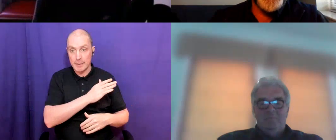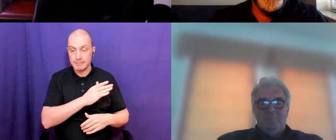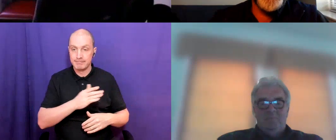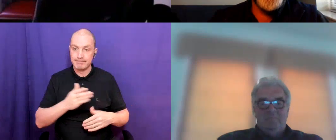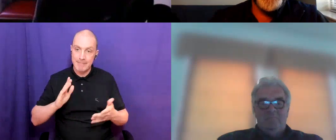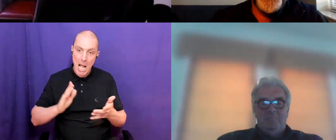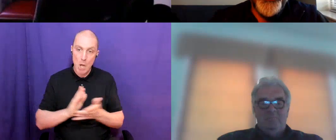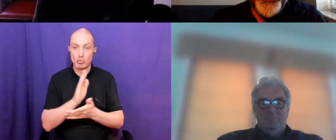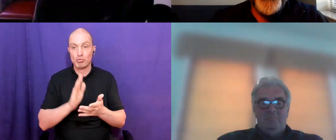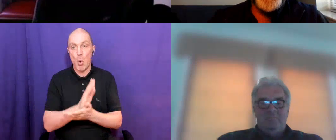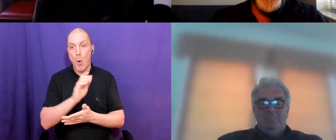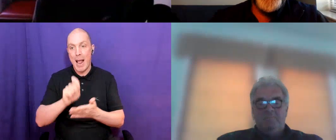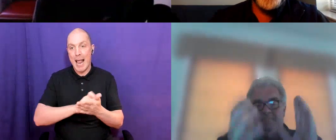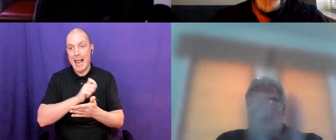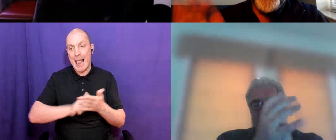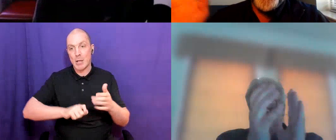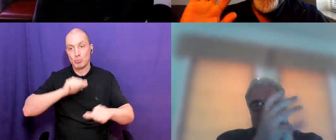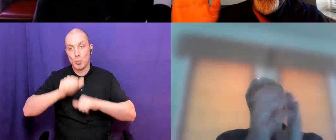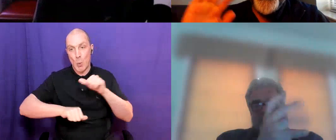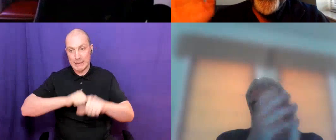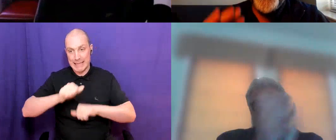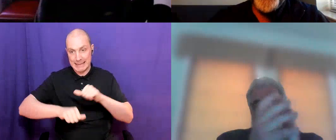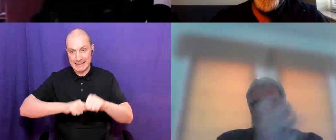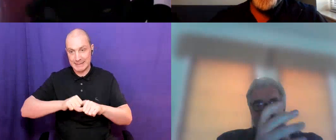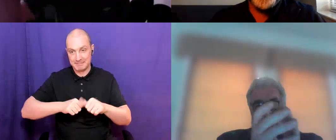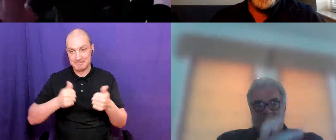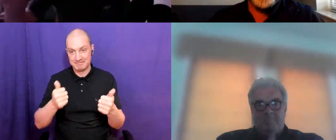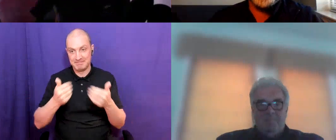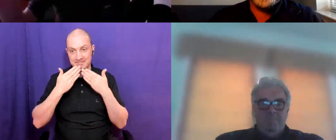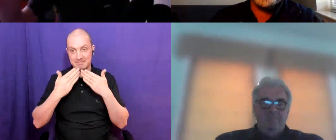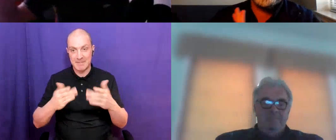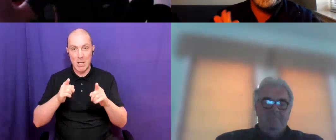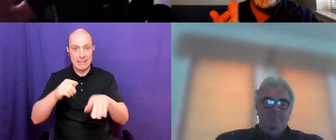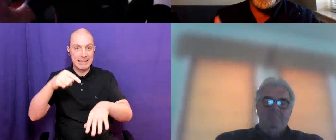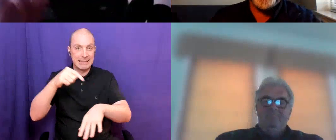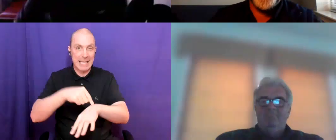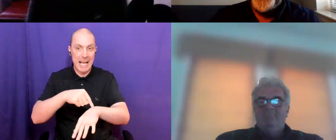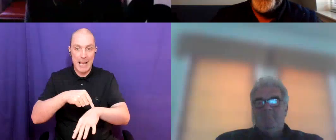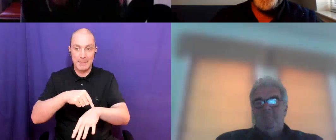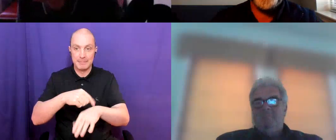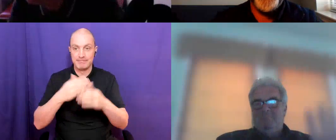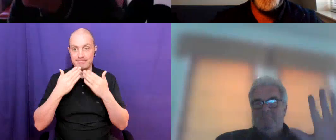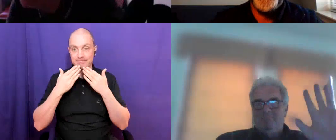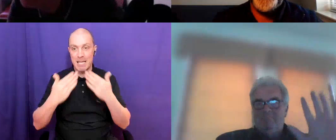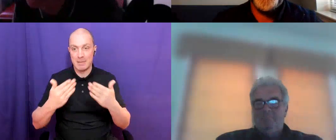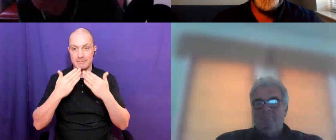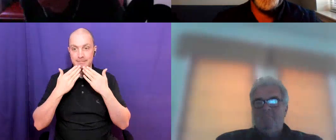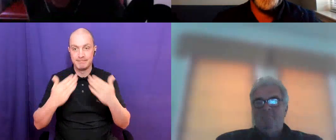election process. Okay, thank you very much for your time. Thank you, Cleland. Thank you.